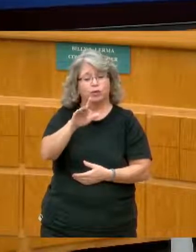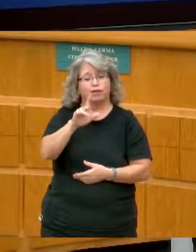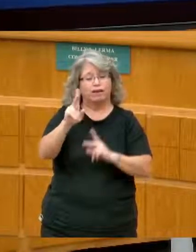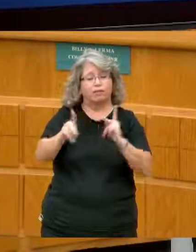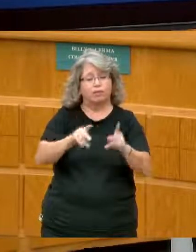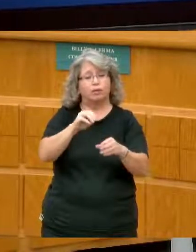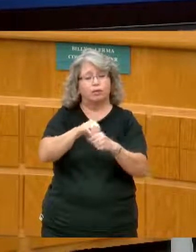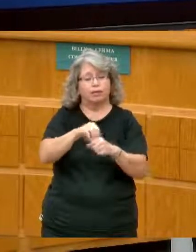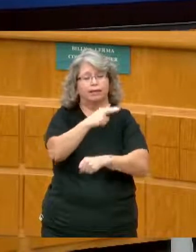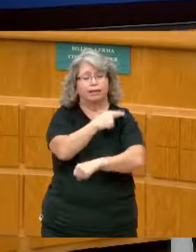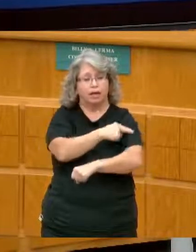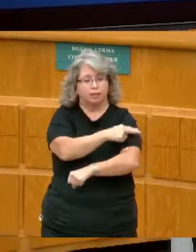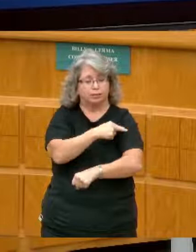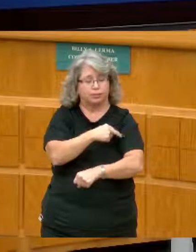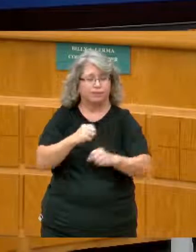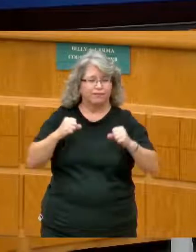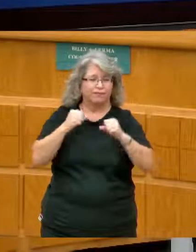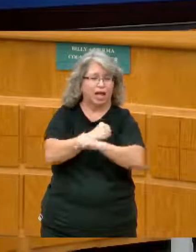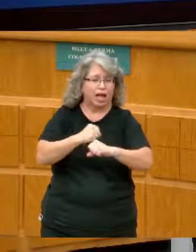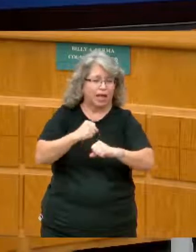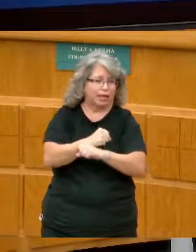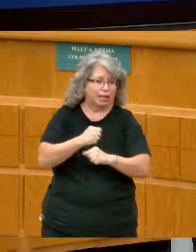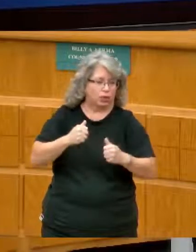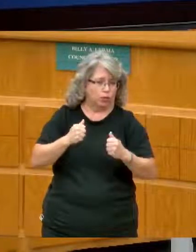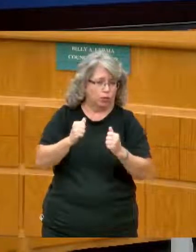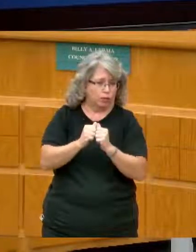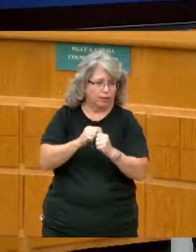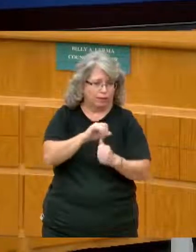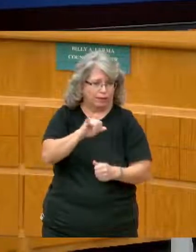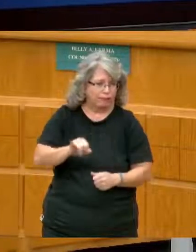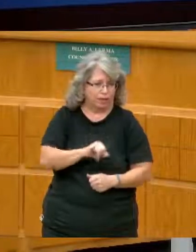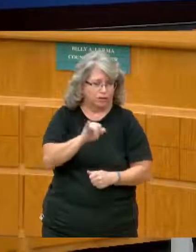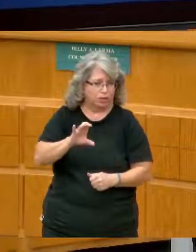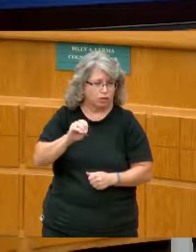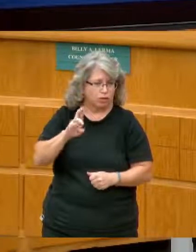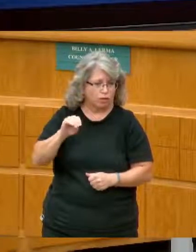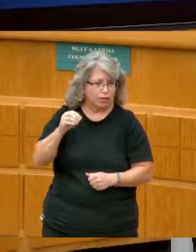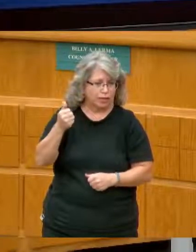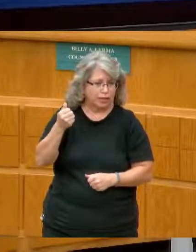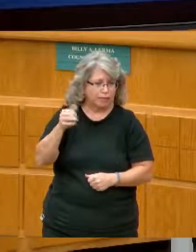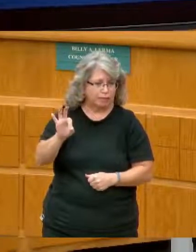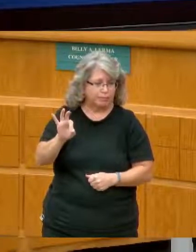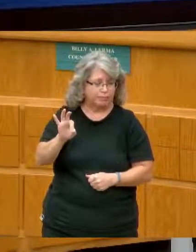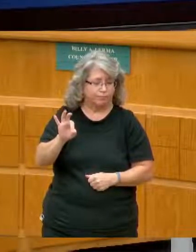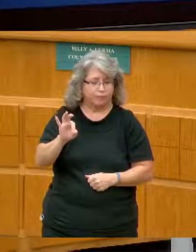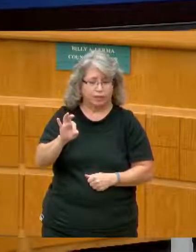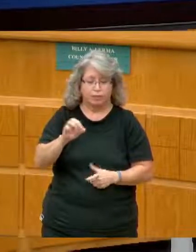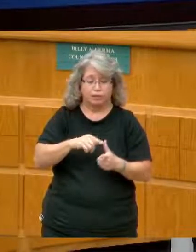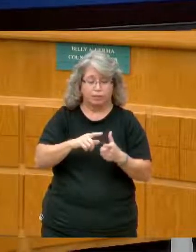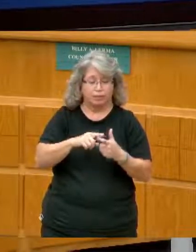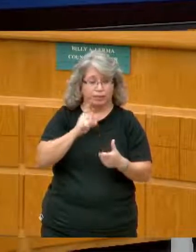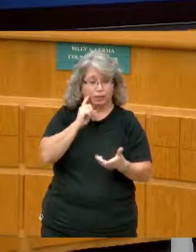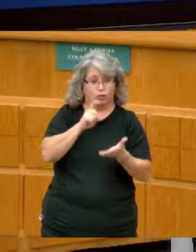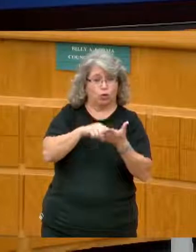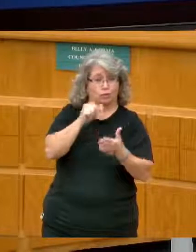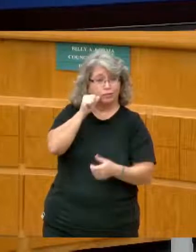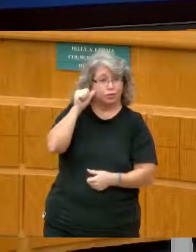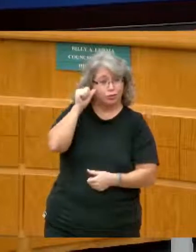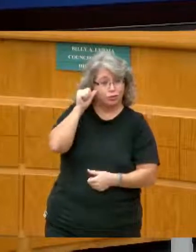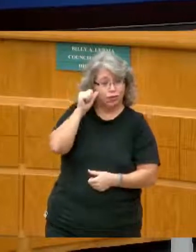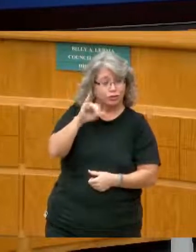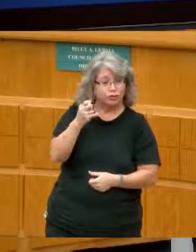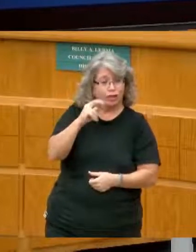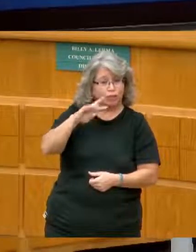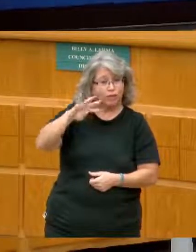hospital fighting with COVID-19 infections. And if you look at the last one from yesterday, from January